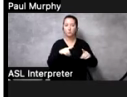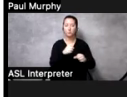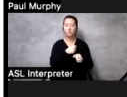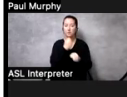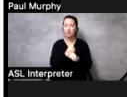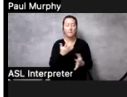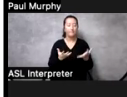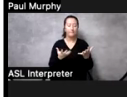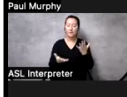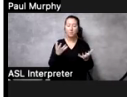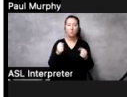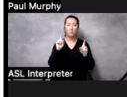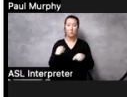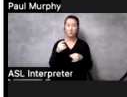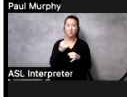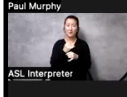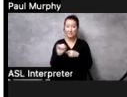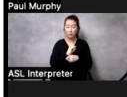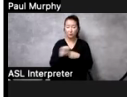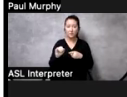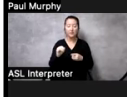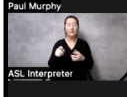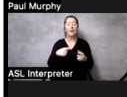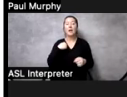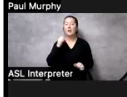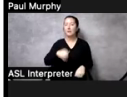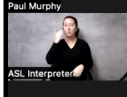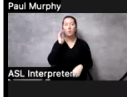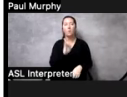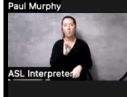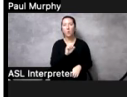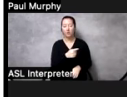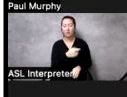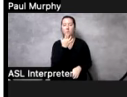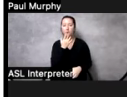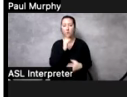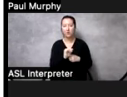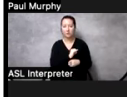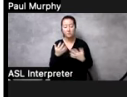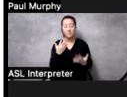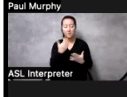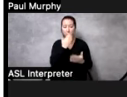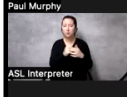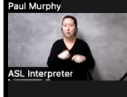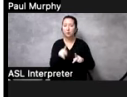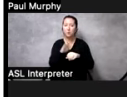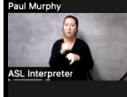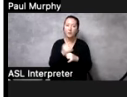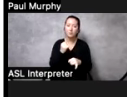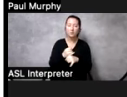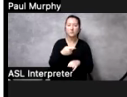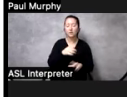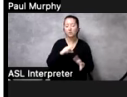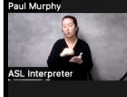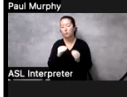want to go into industry, then I get to know that, and I get to then learn, like, well, might be opportunities on campus that they get to learn more